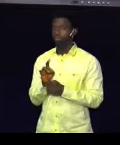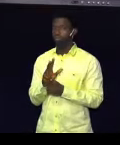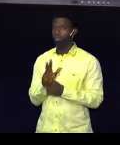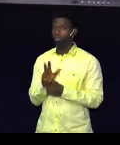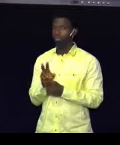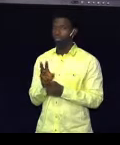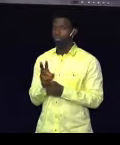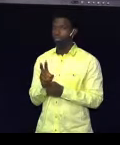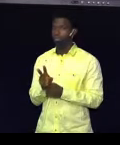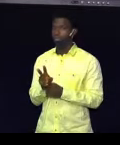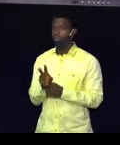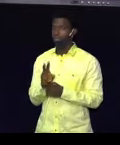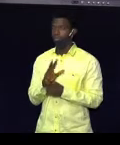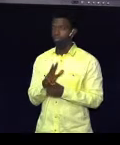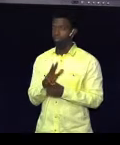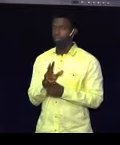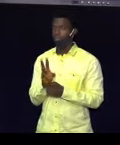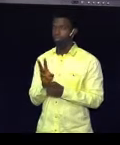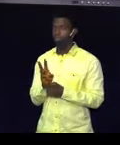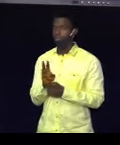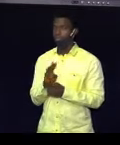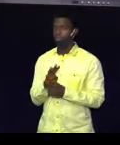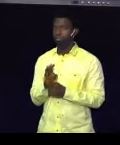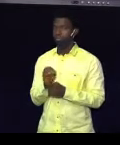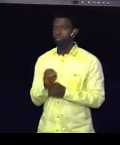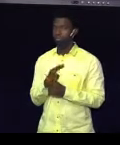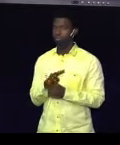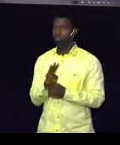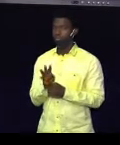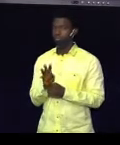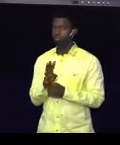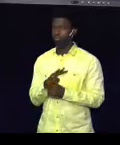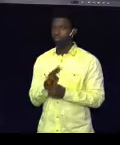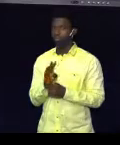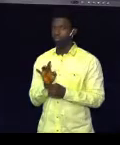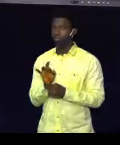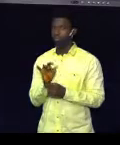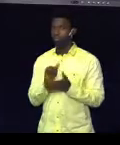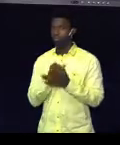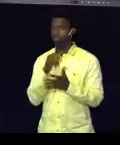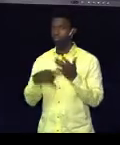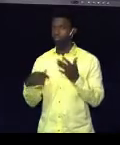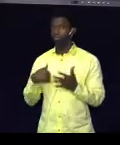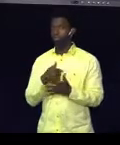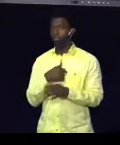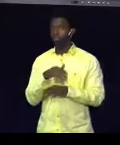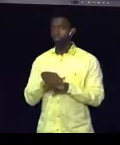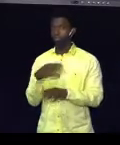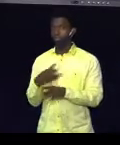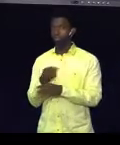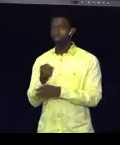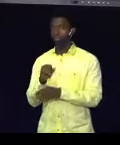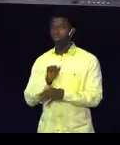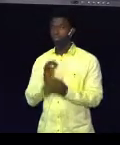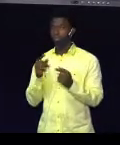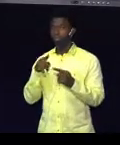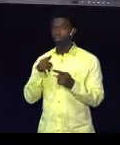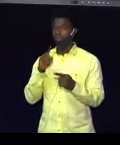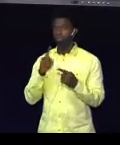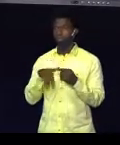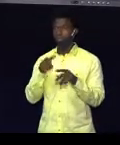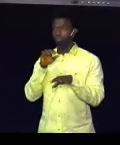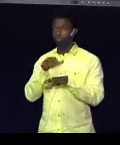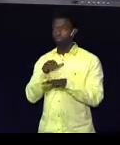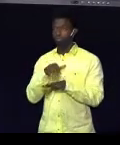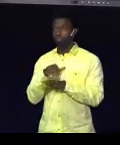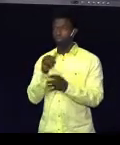32, 36, 40, and like that, 44, 48. So that is what we call multiples. Now I want you to